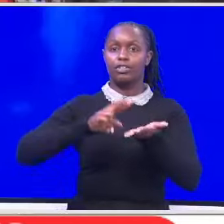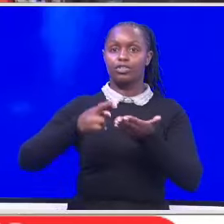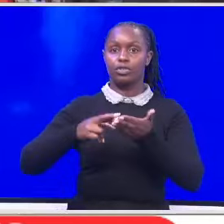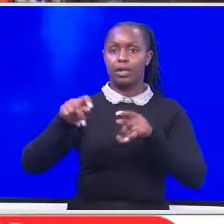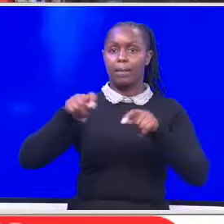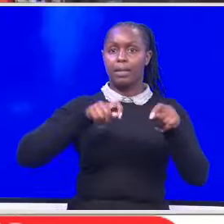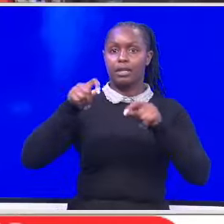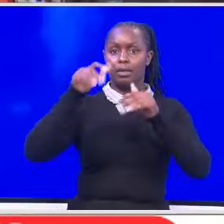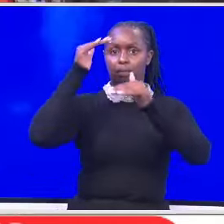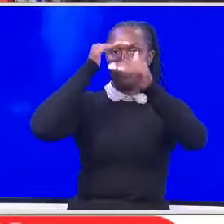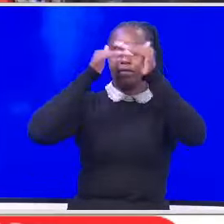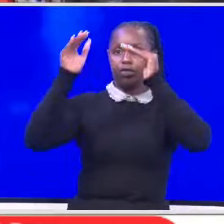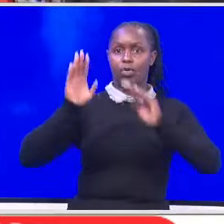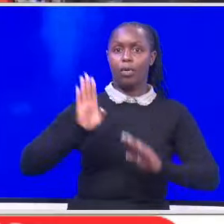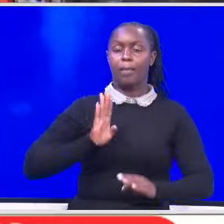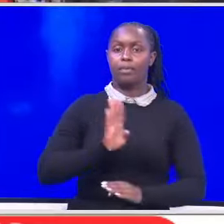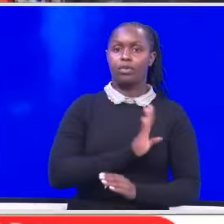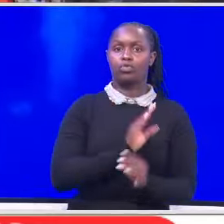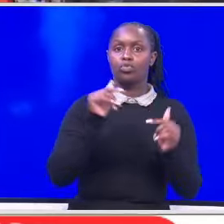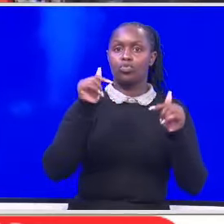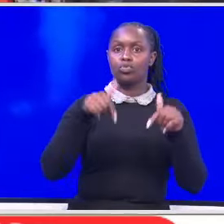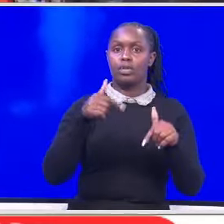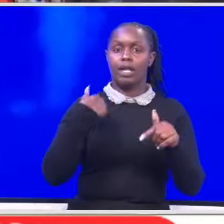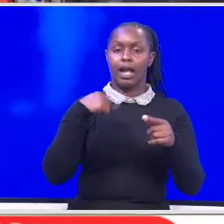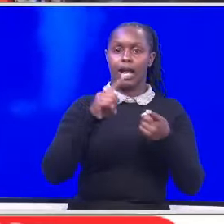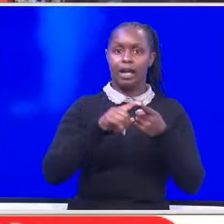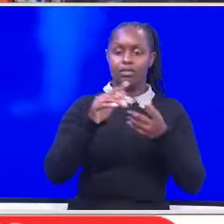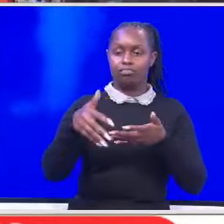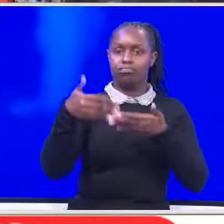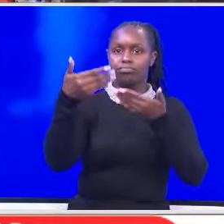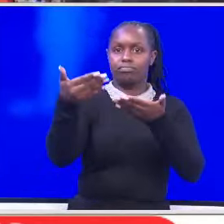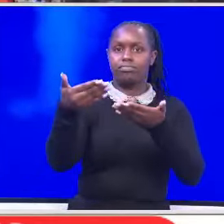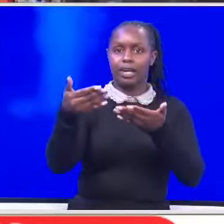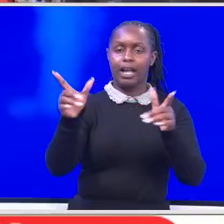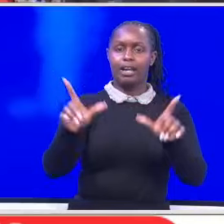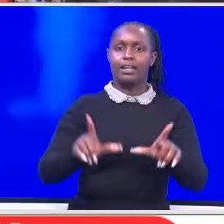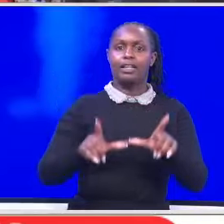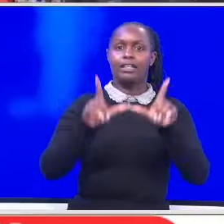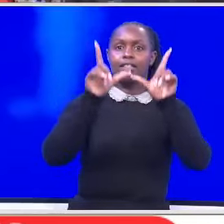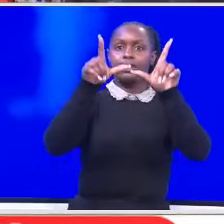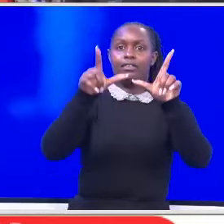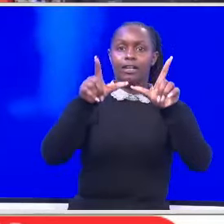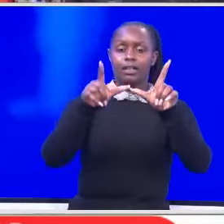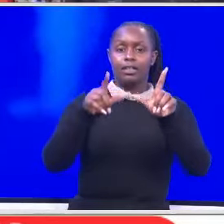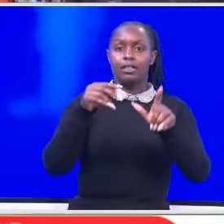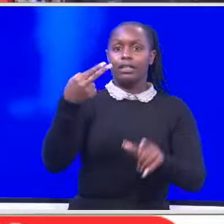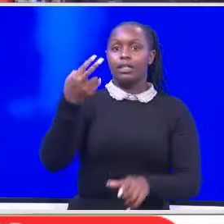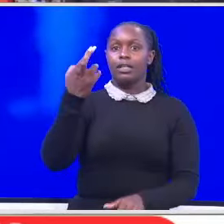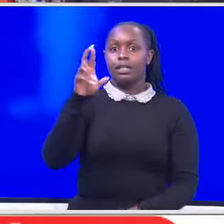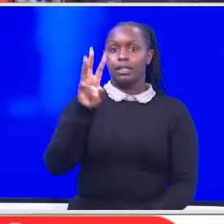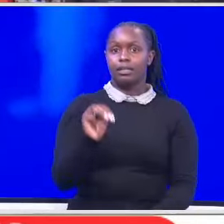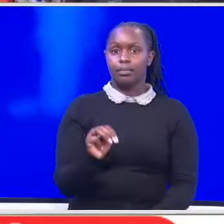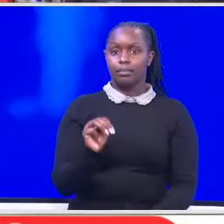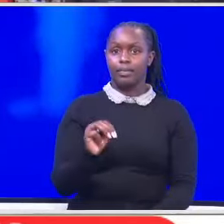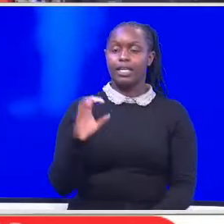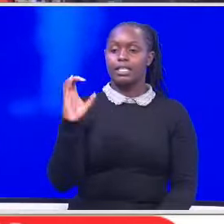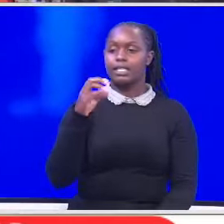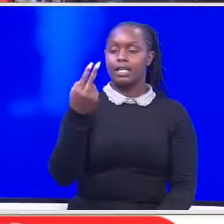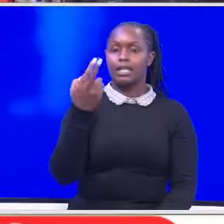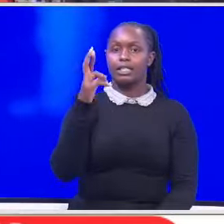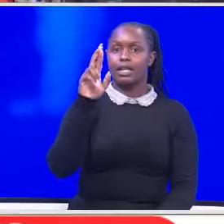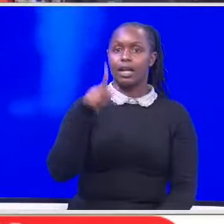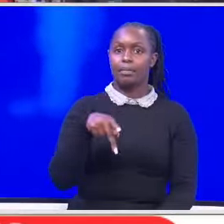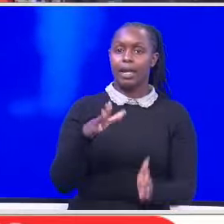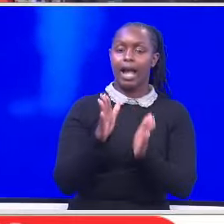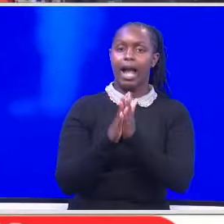Professionals Examinations Board earlier today released Certified Human Resource Professionals, that is CHRP and